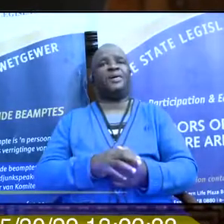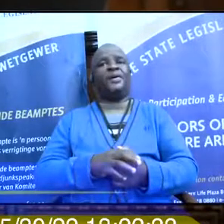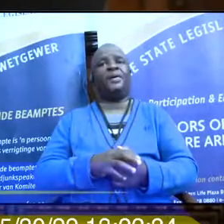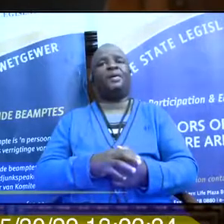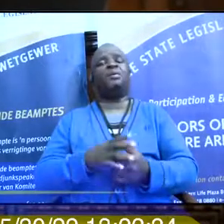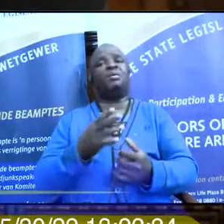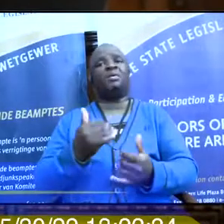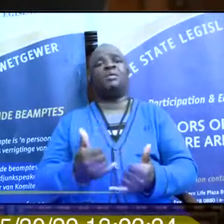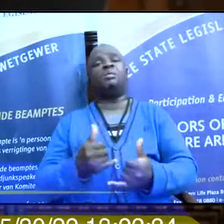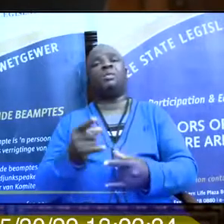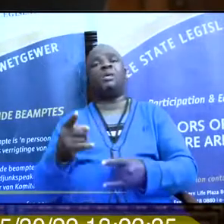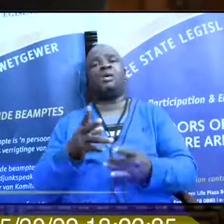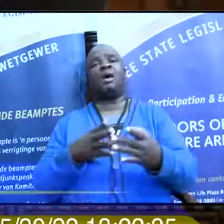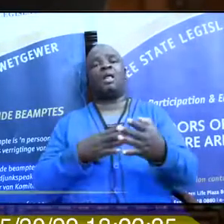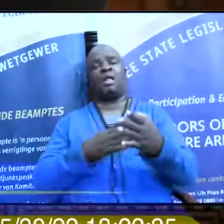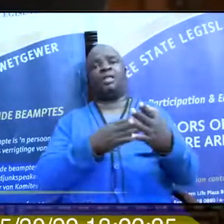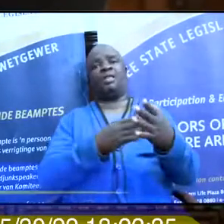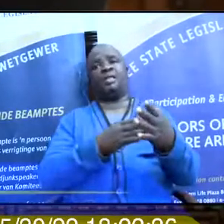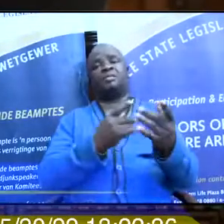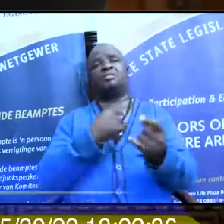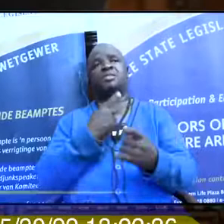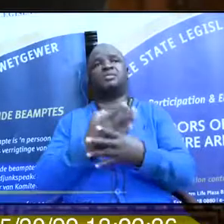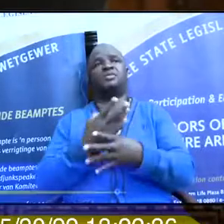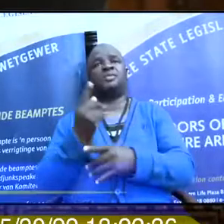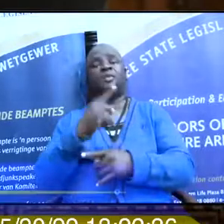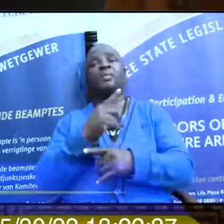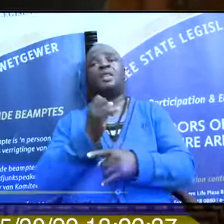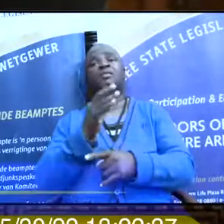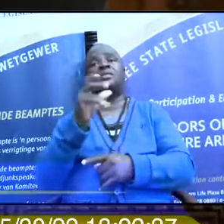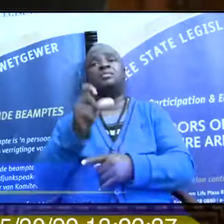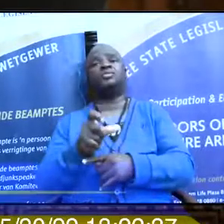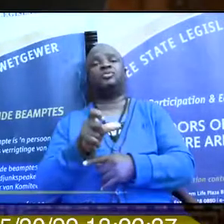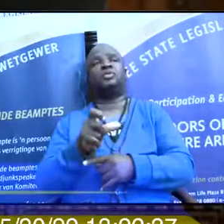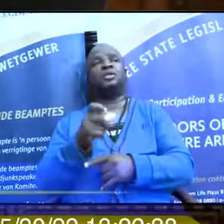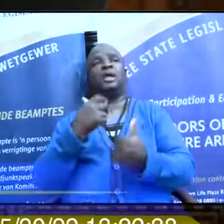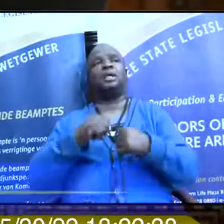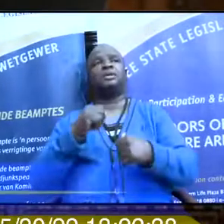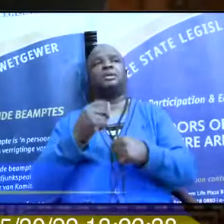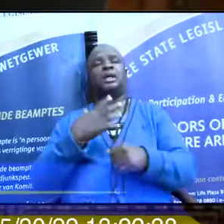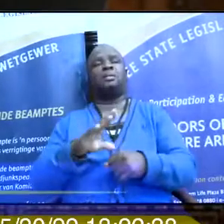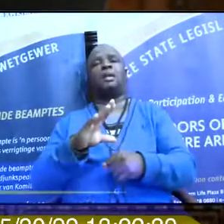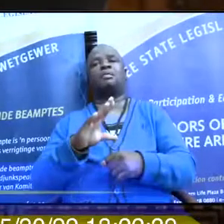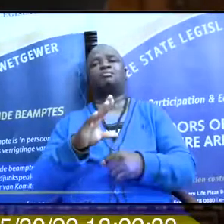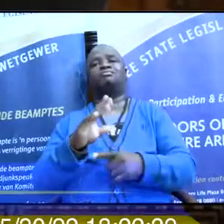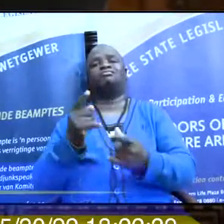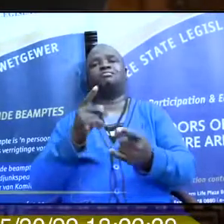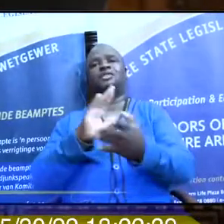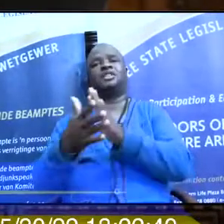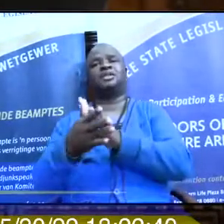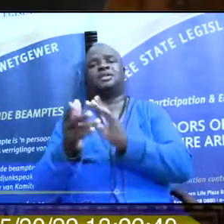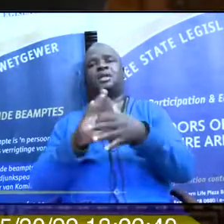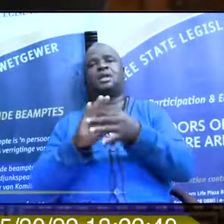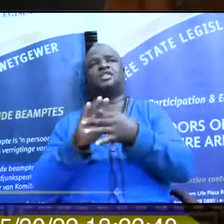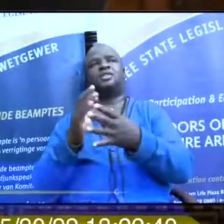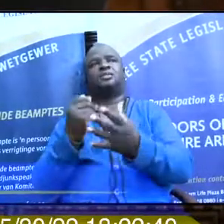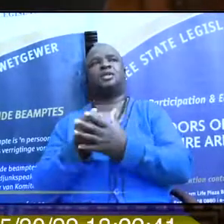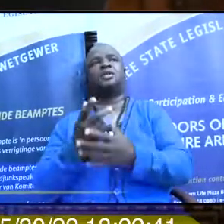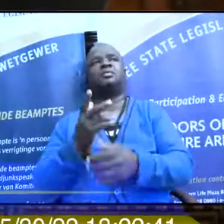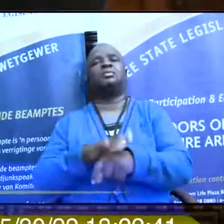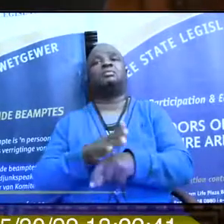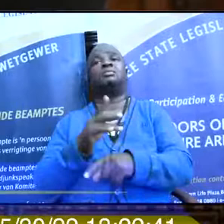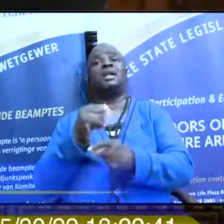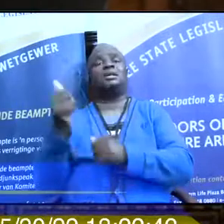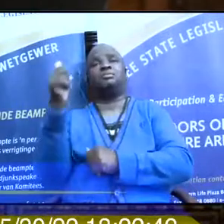day-to-day running because people when they are acting they don't want to step on anybody's toes especially the employer